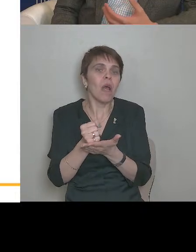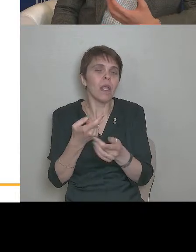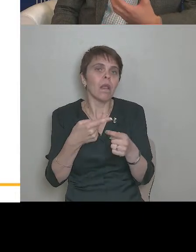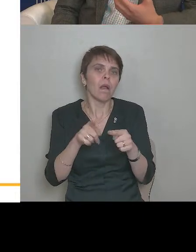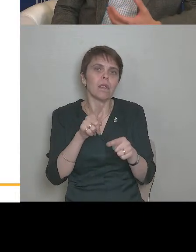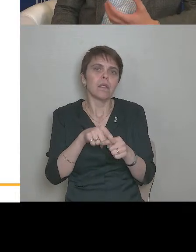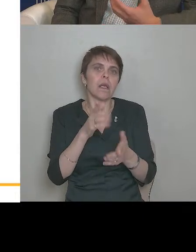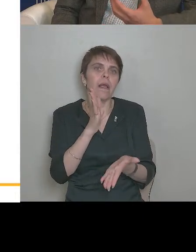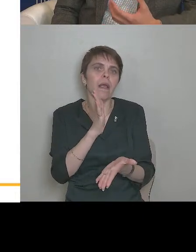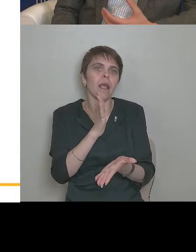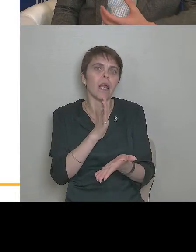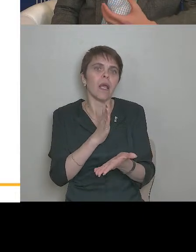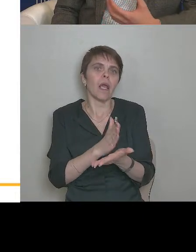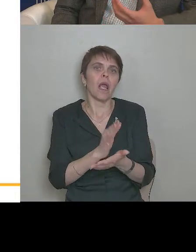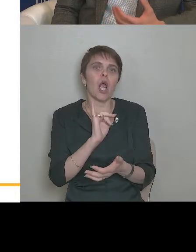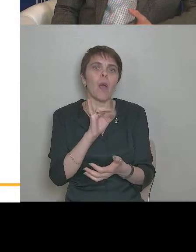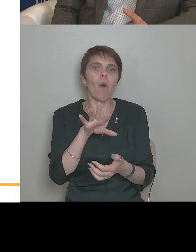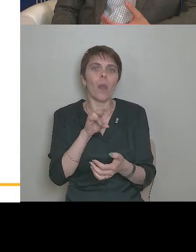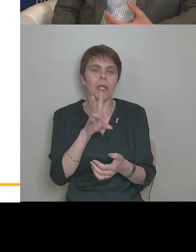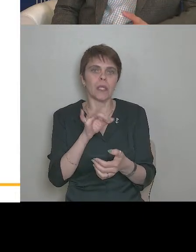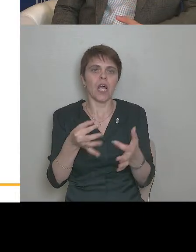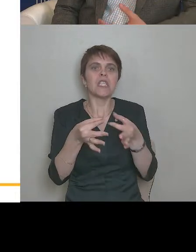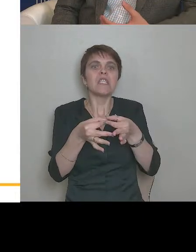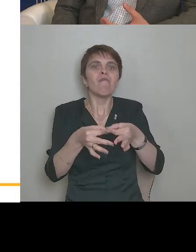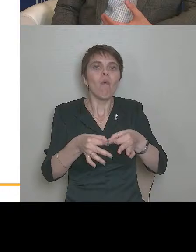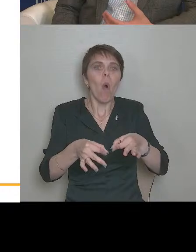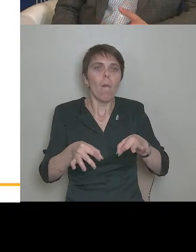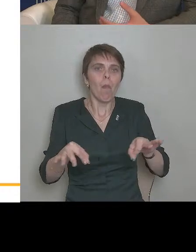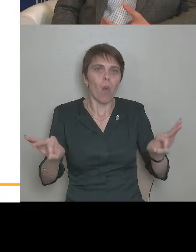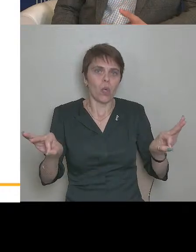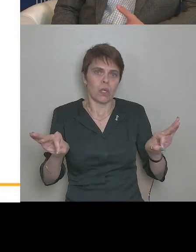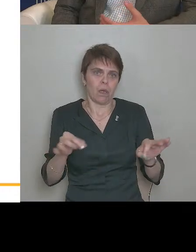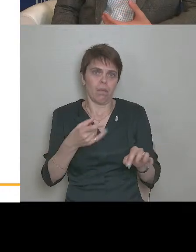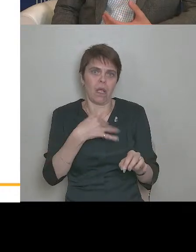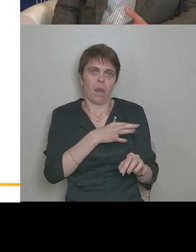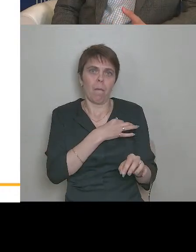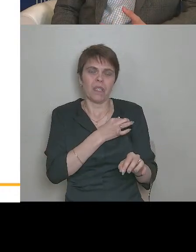running actually is an imminent